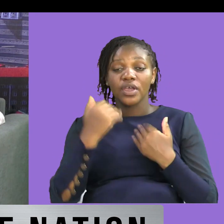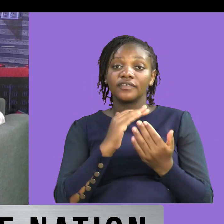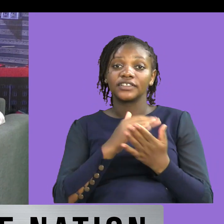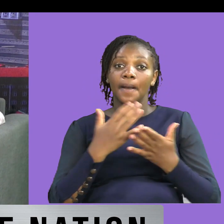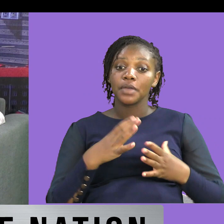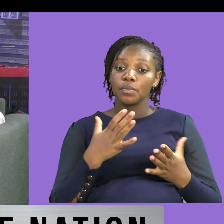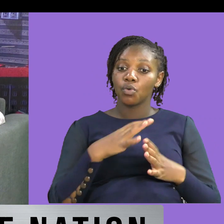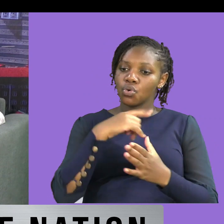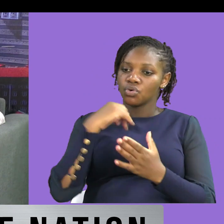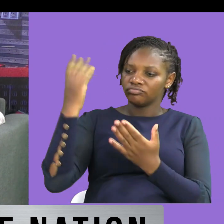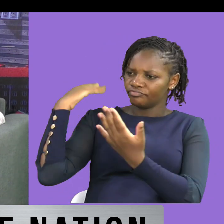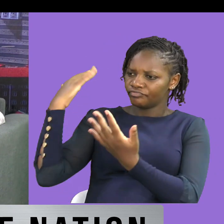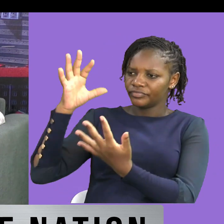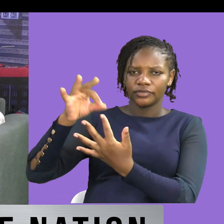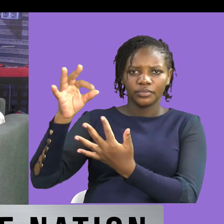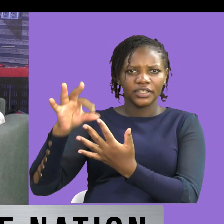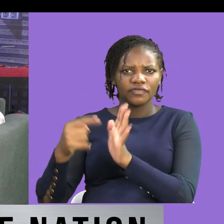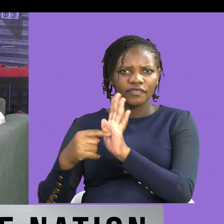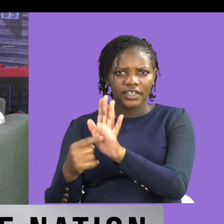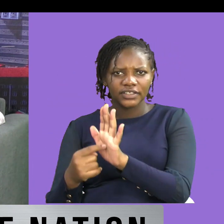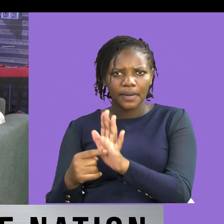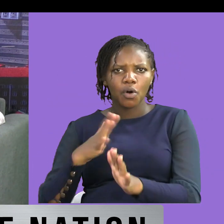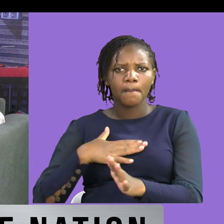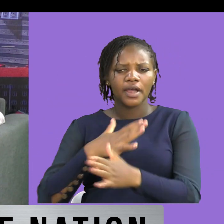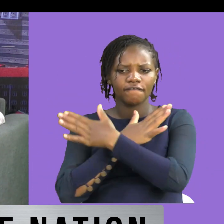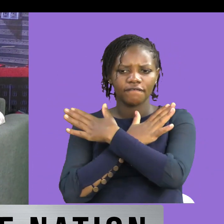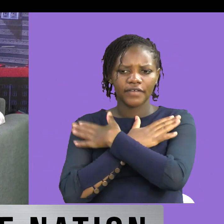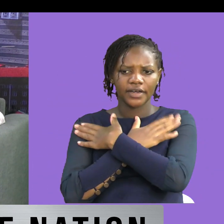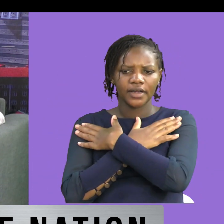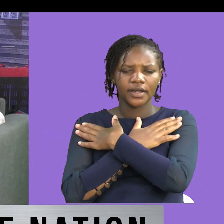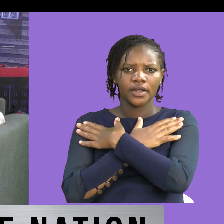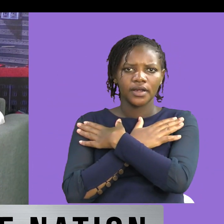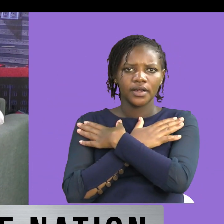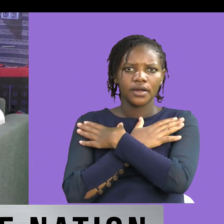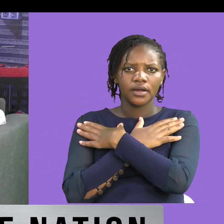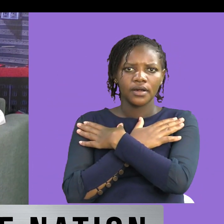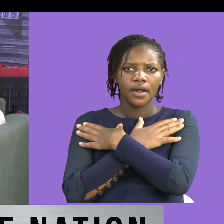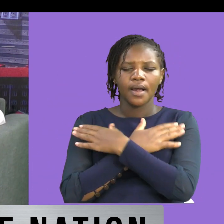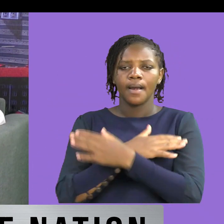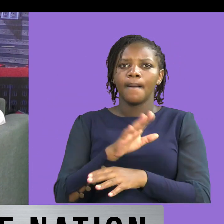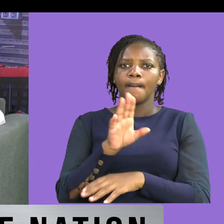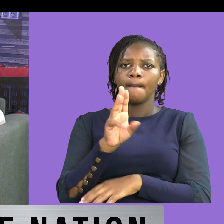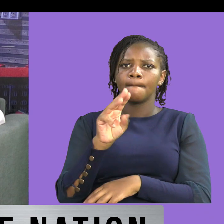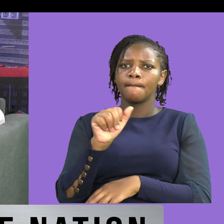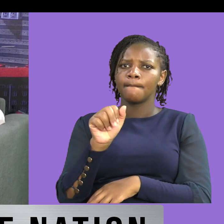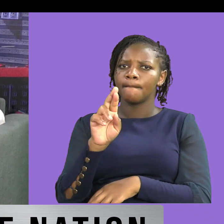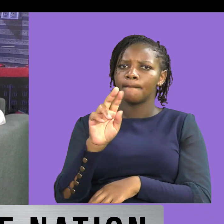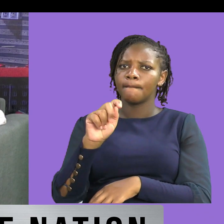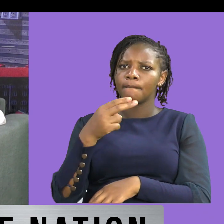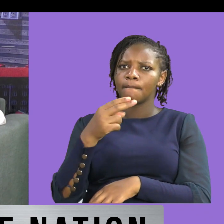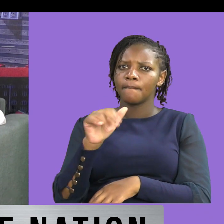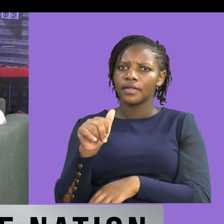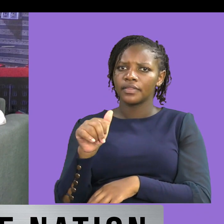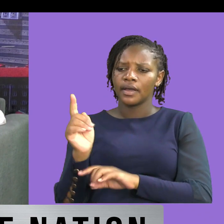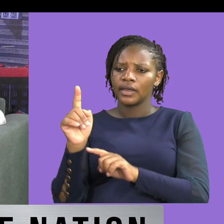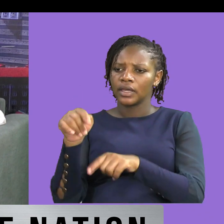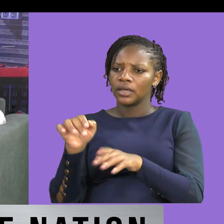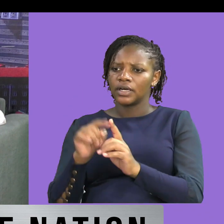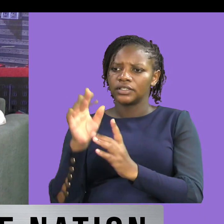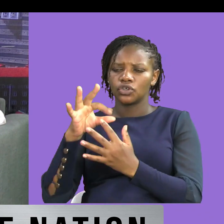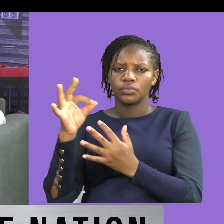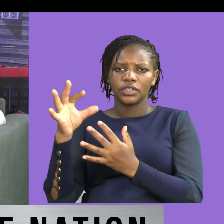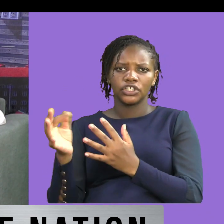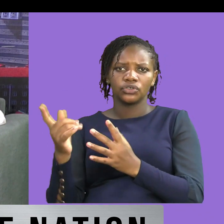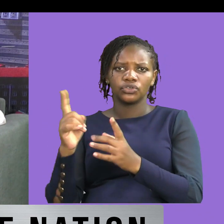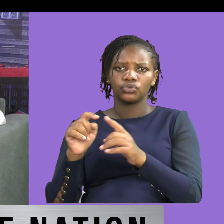You've seen people like start with my friend Martha Wangare. Came in as a nominee, just a nomination